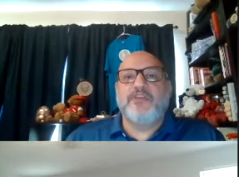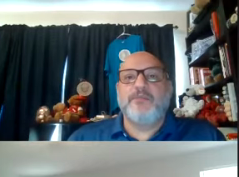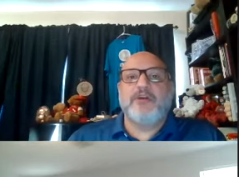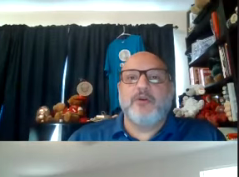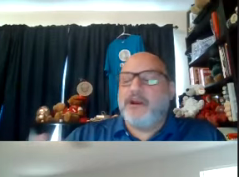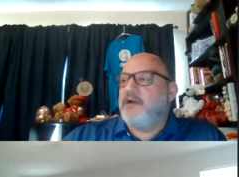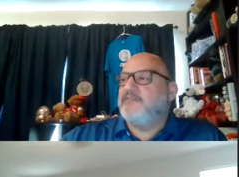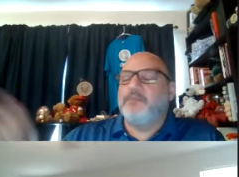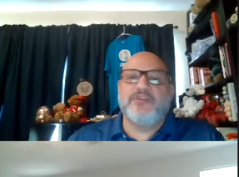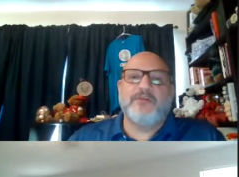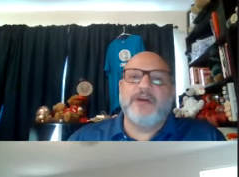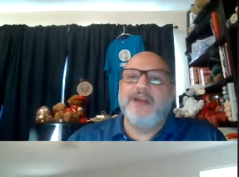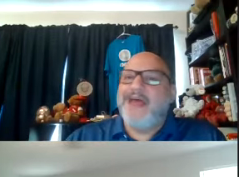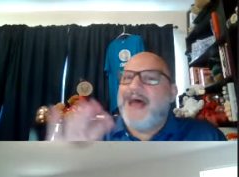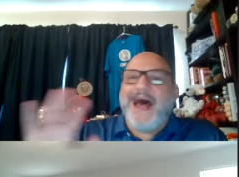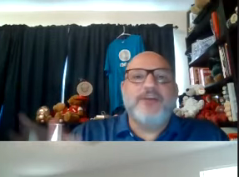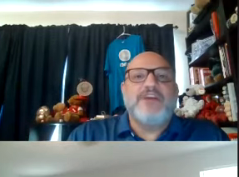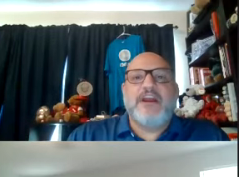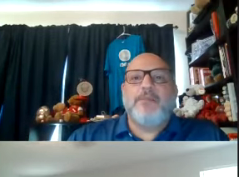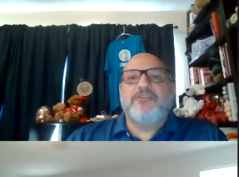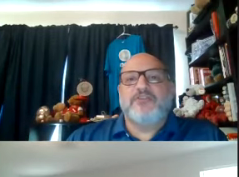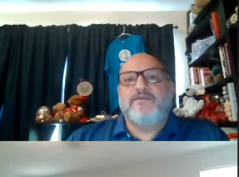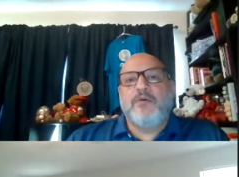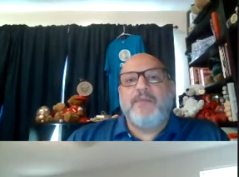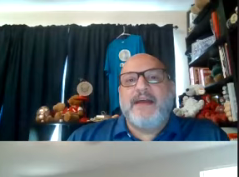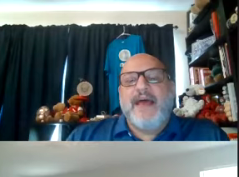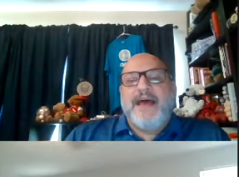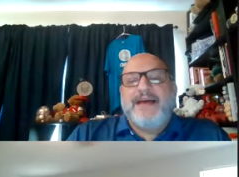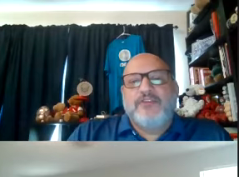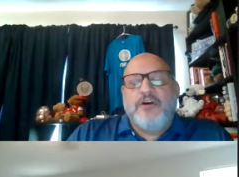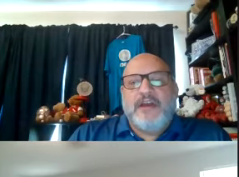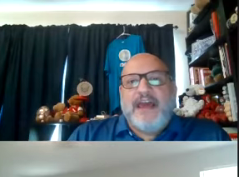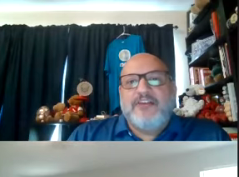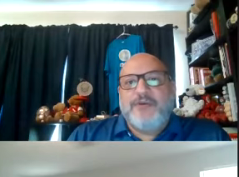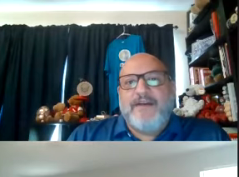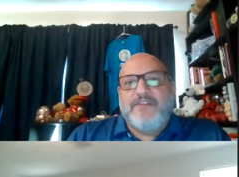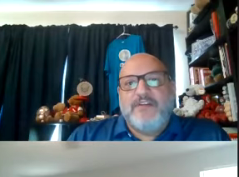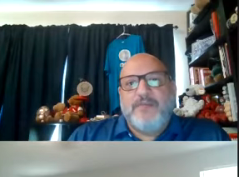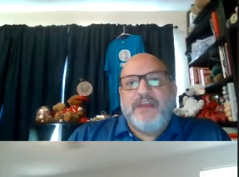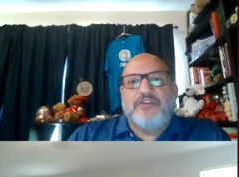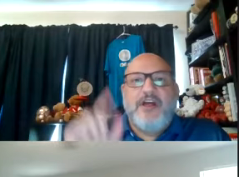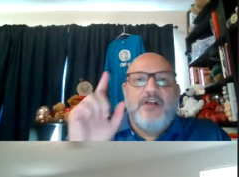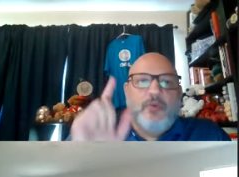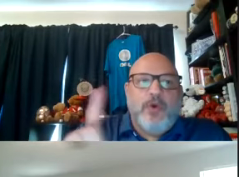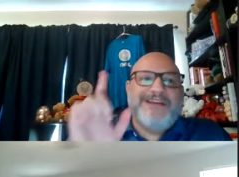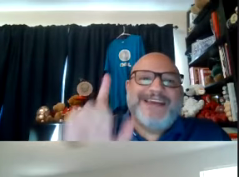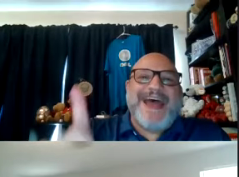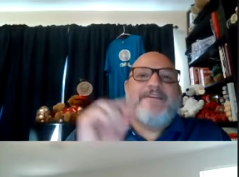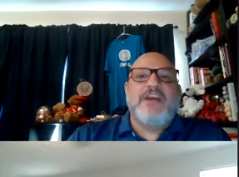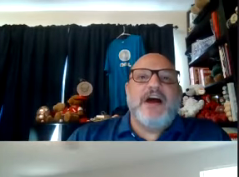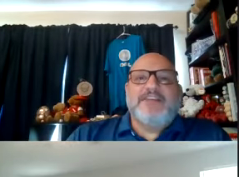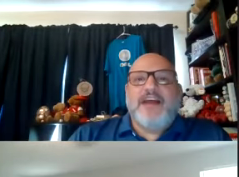helps you think better or paragraphs help you think better, I don't care about your format as long as you have the information. The